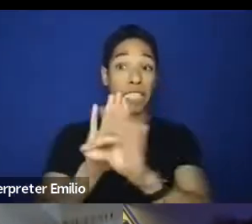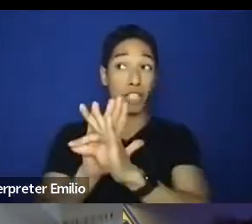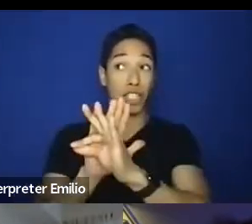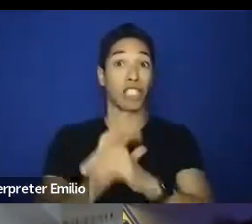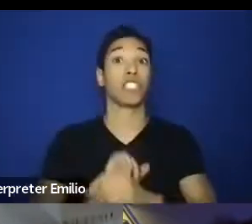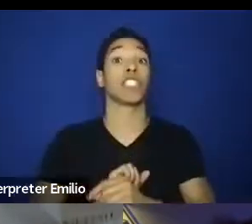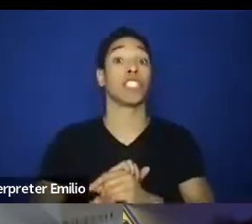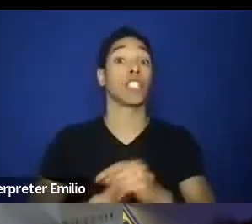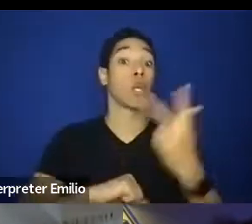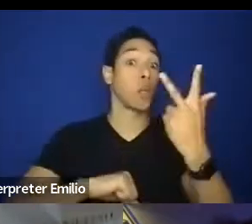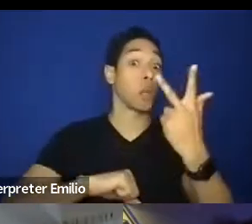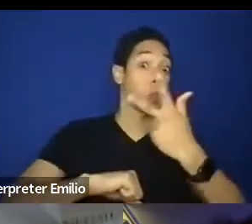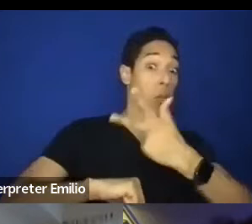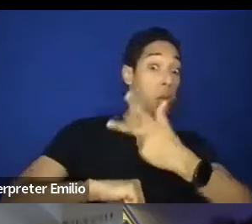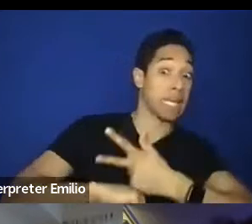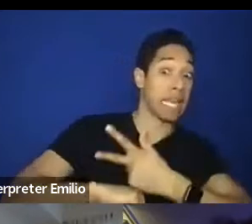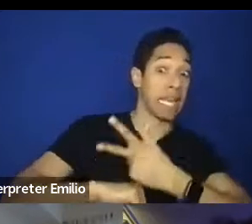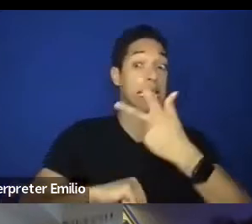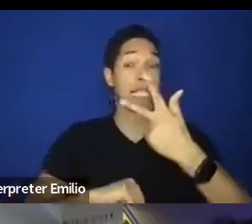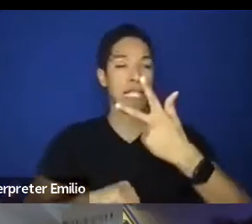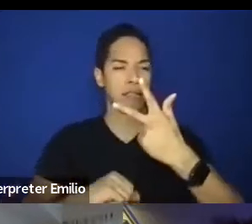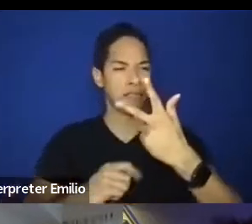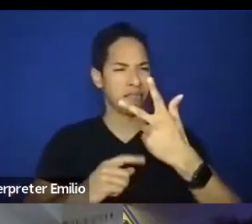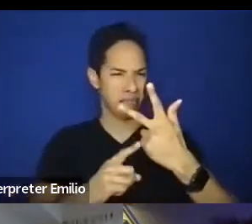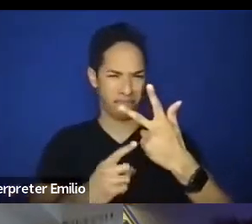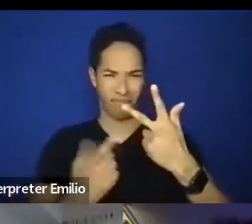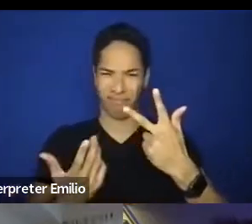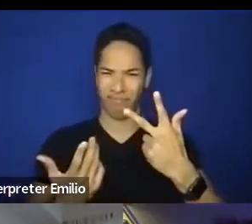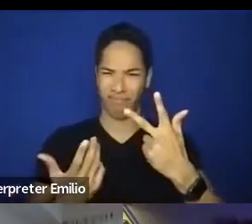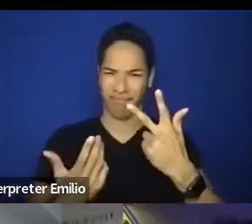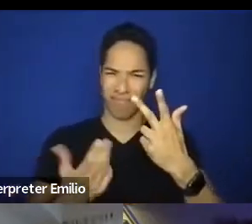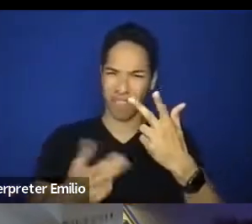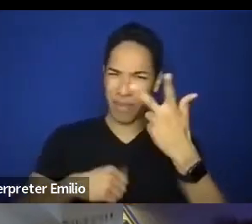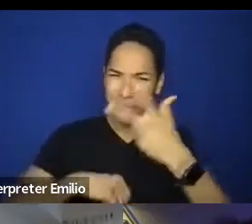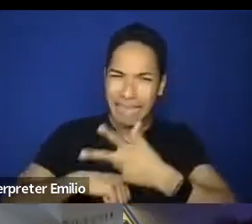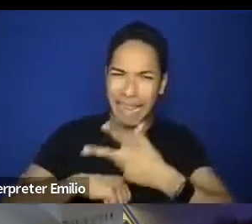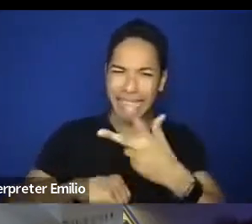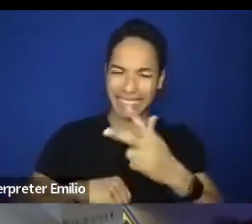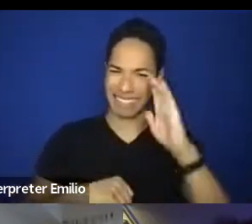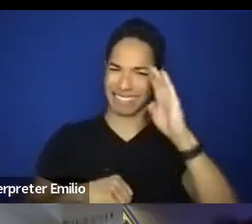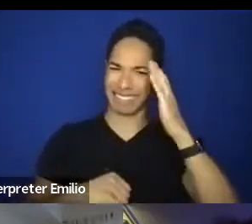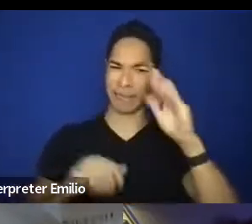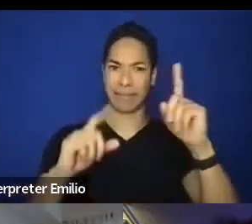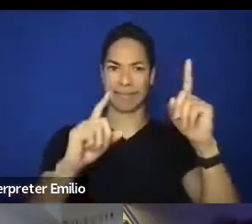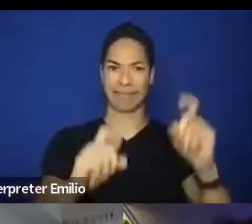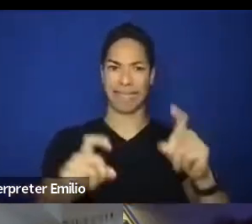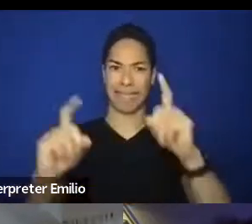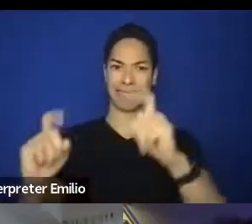And like, is this some sort of test for actors? It's confusing to me. Like what?